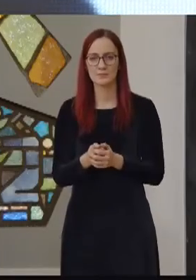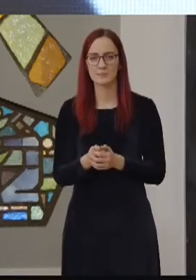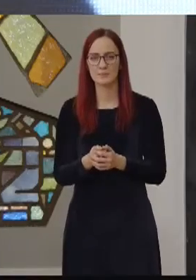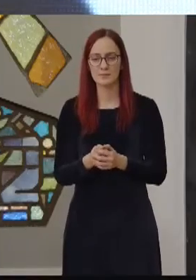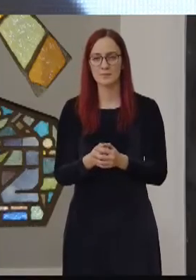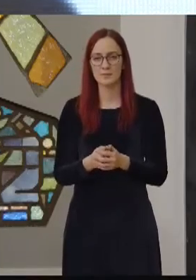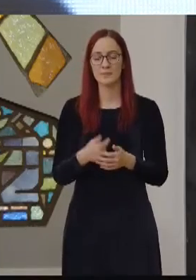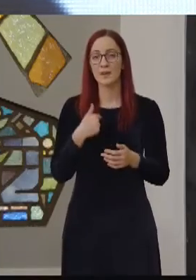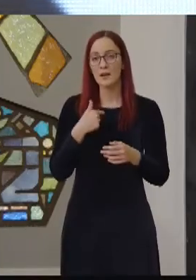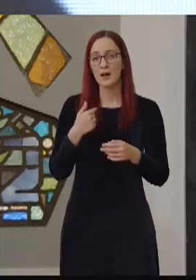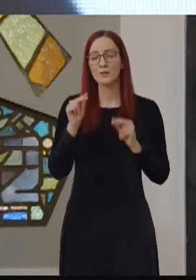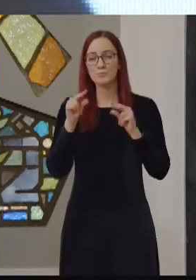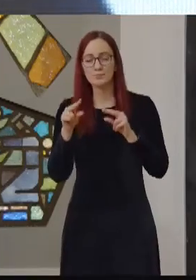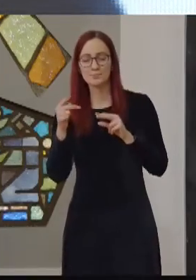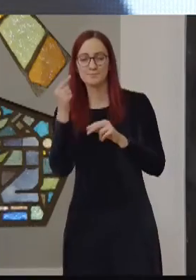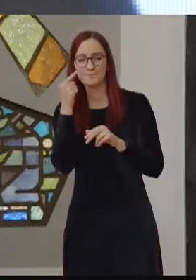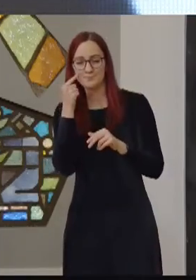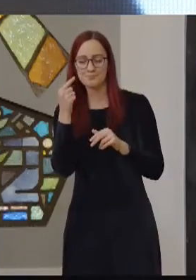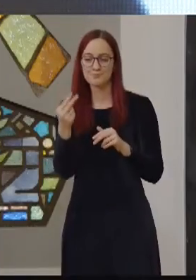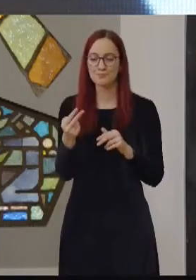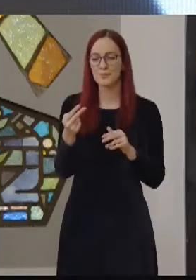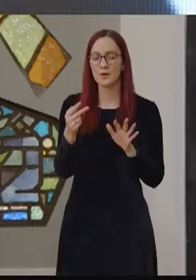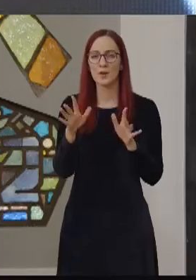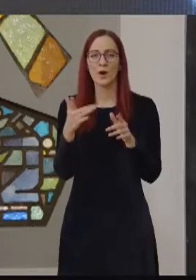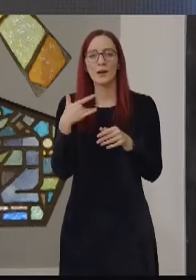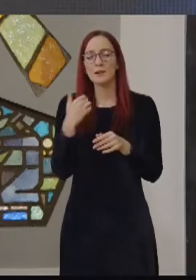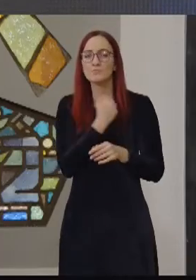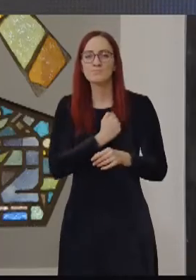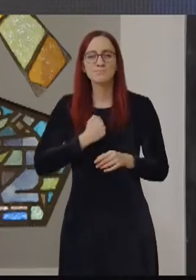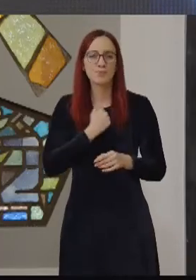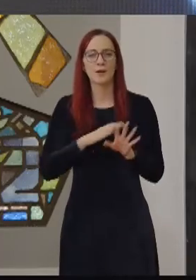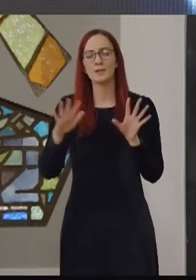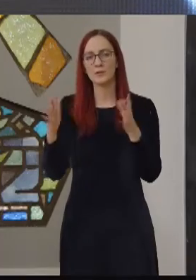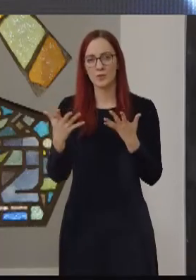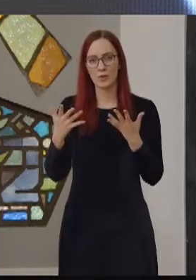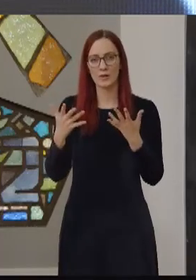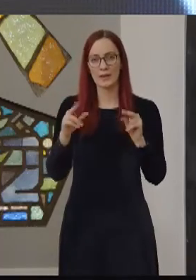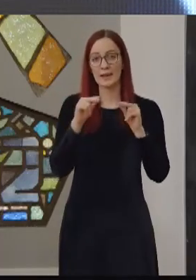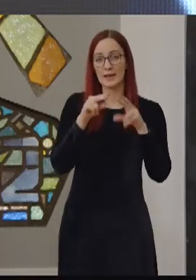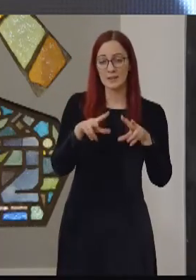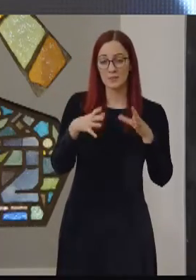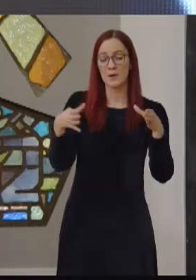And we should not have the conformity, the ideal conformity. So one of the affairs,